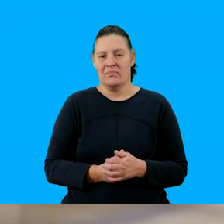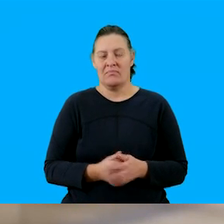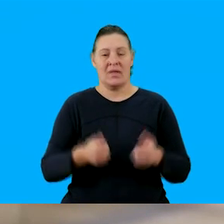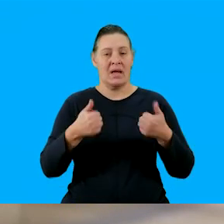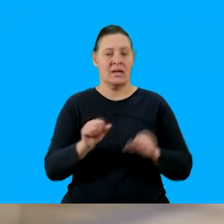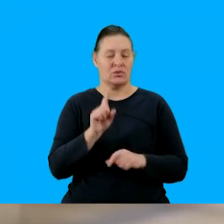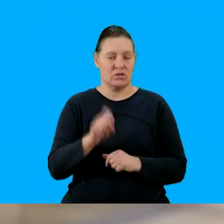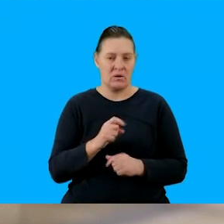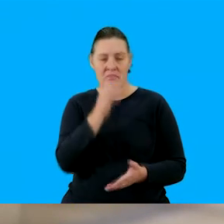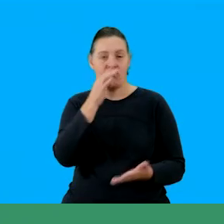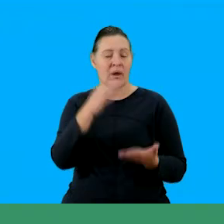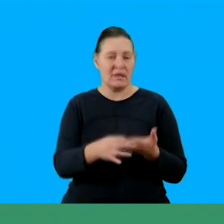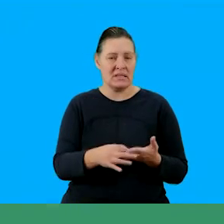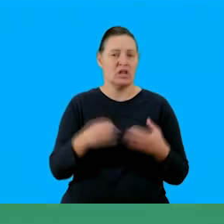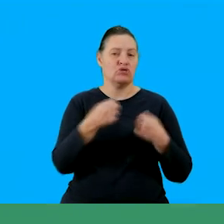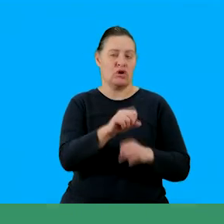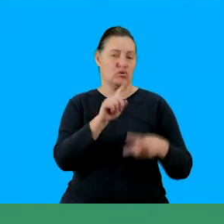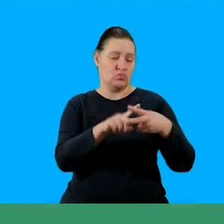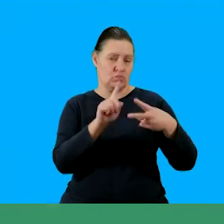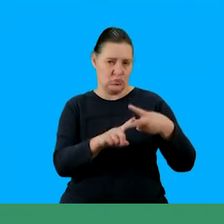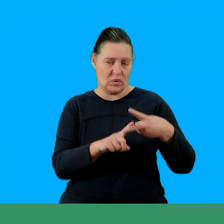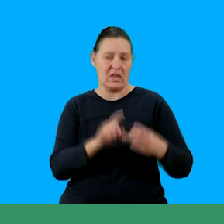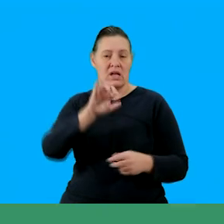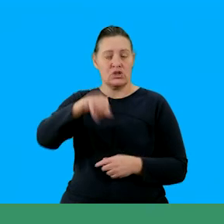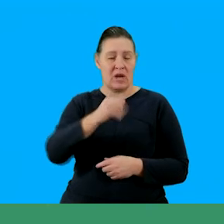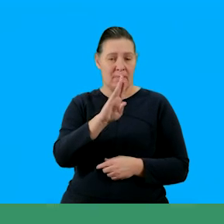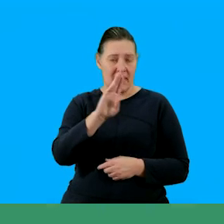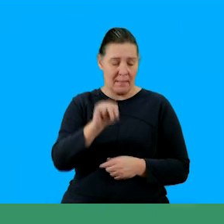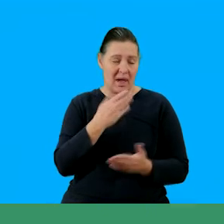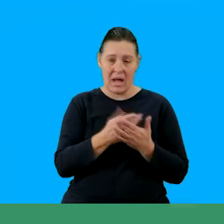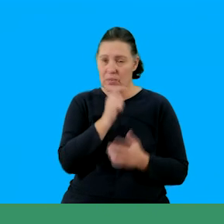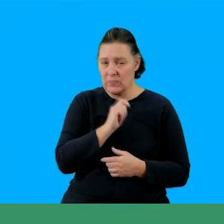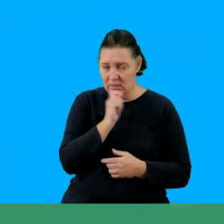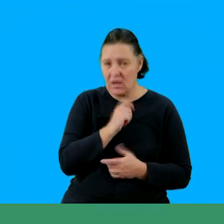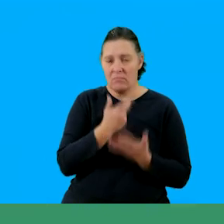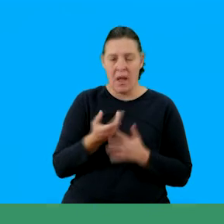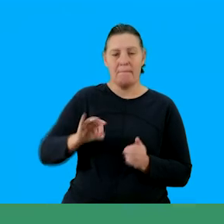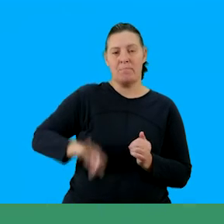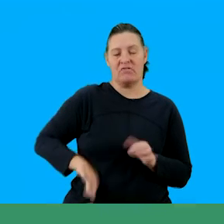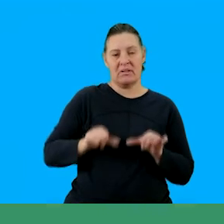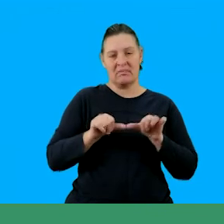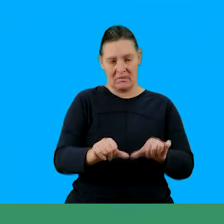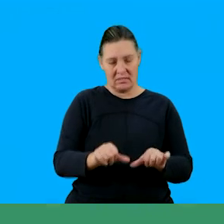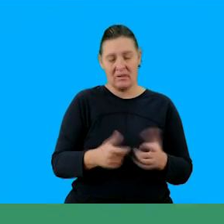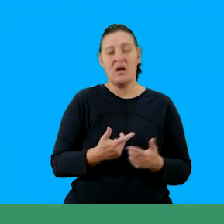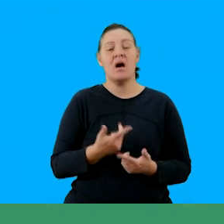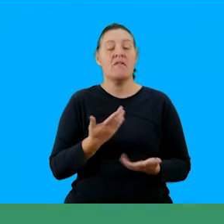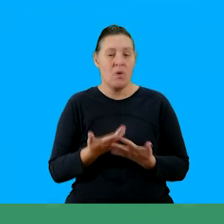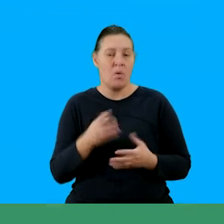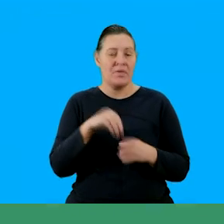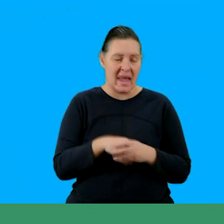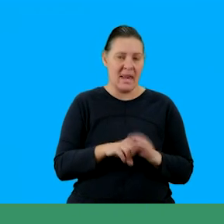Let's move on to the next question. Recommend 2 strategies that JBM can use to remain profitable and